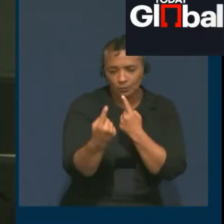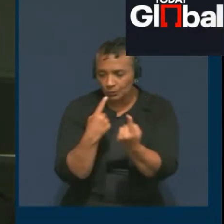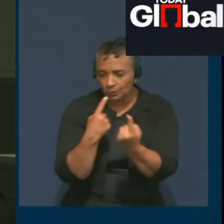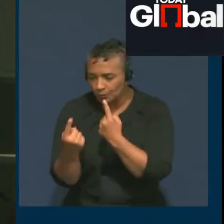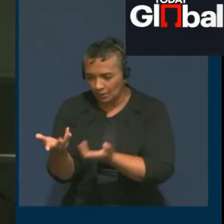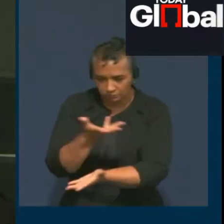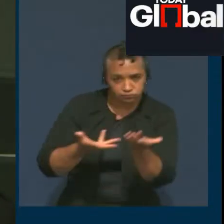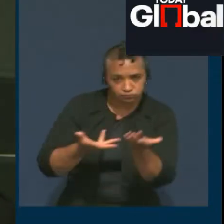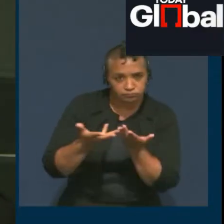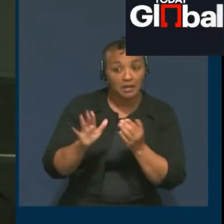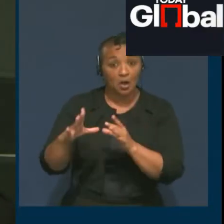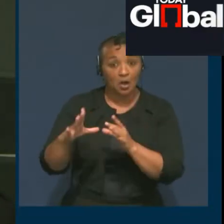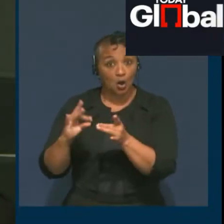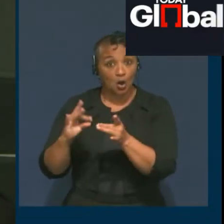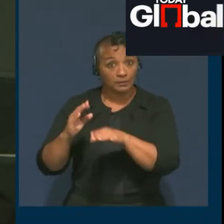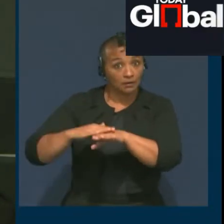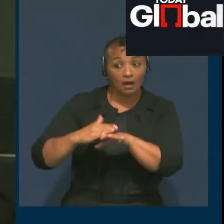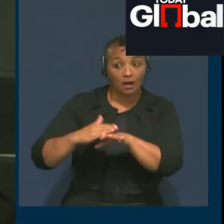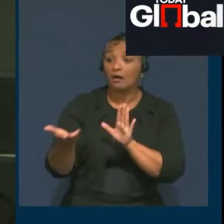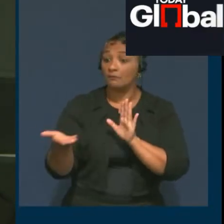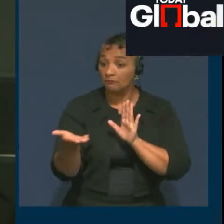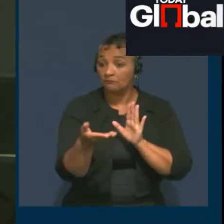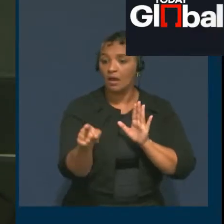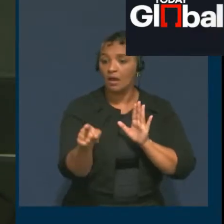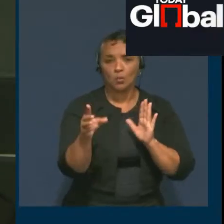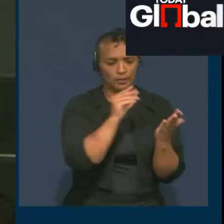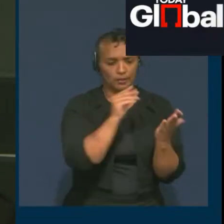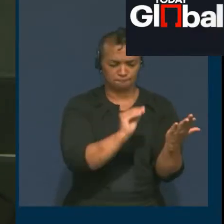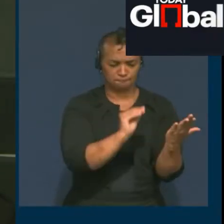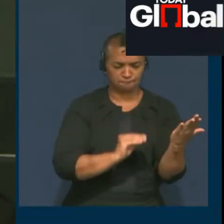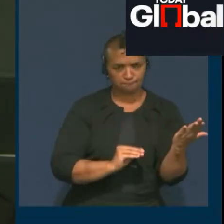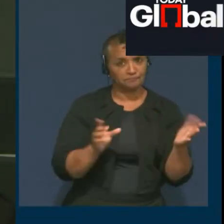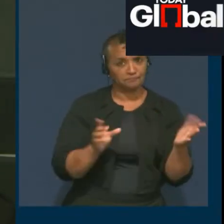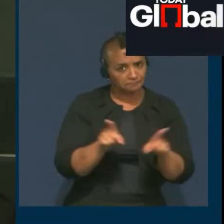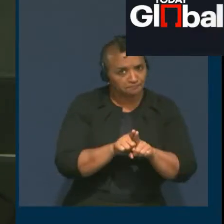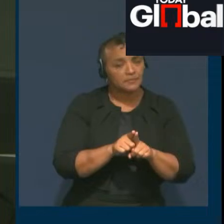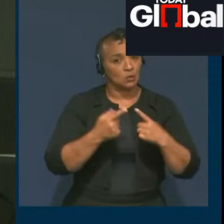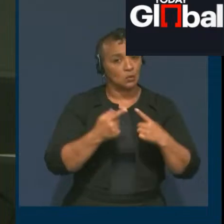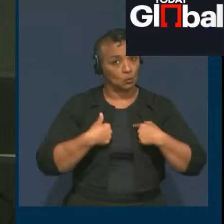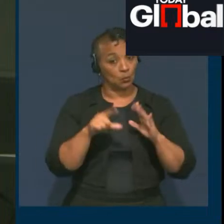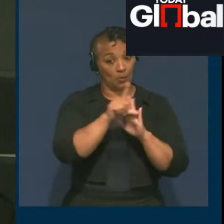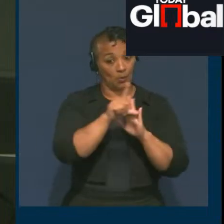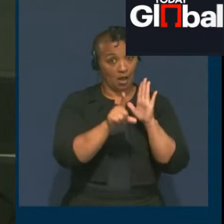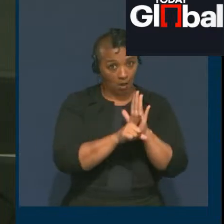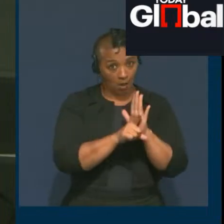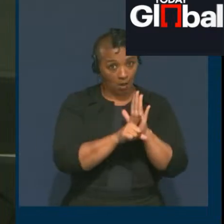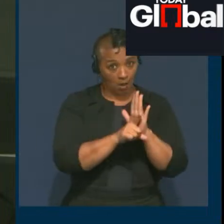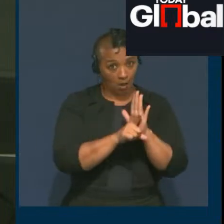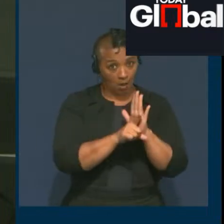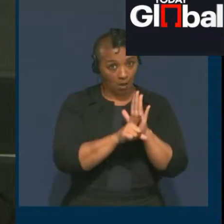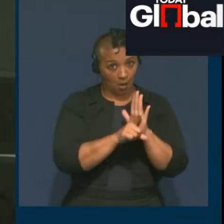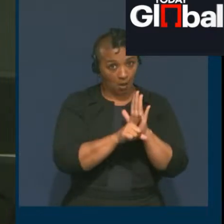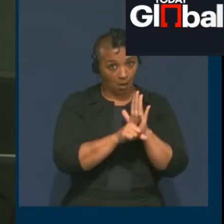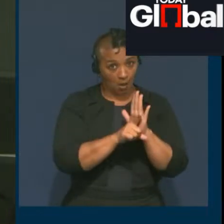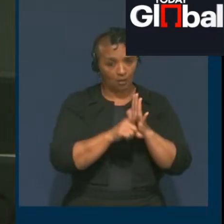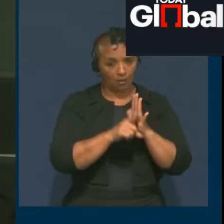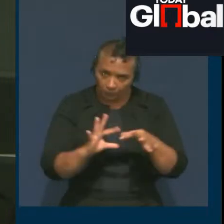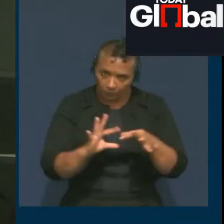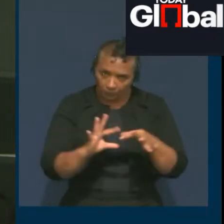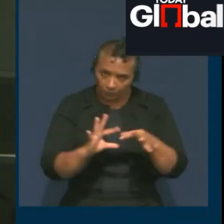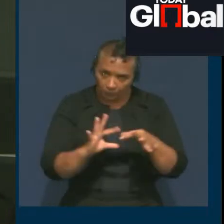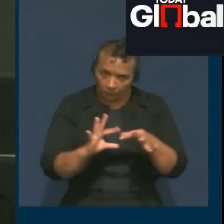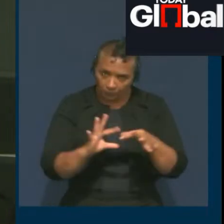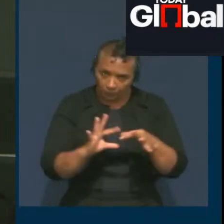account, which meant that we have worked towards implementing that law together with an international convention. This law